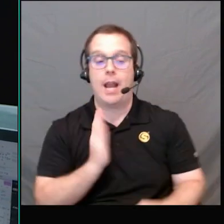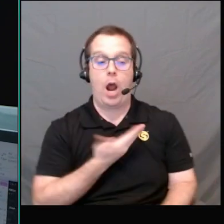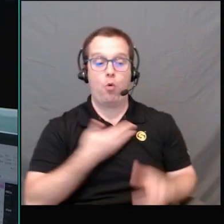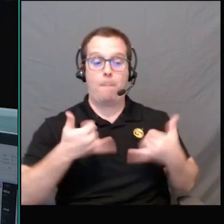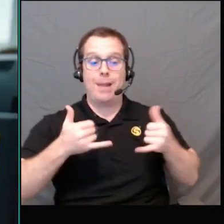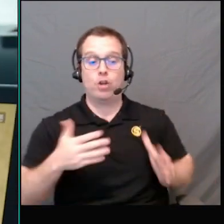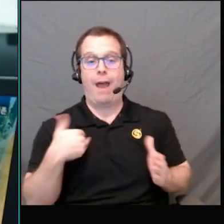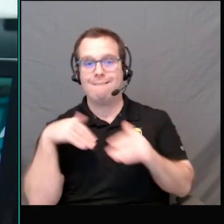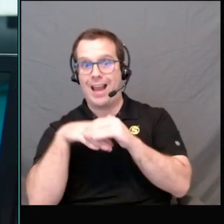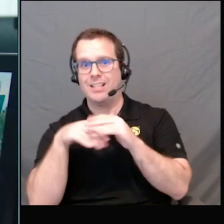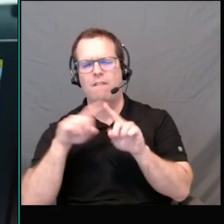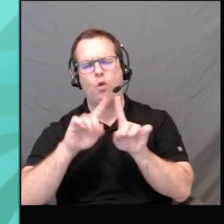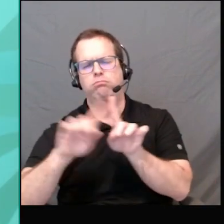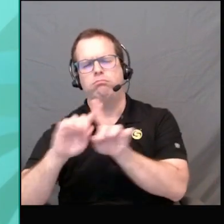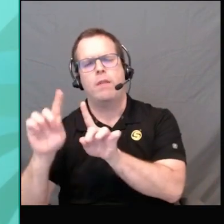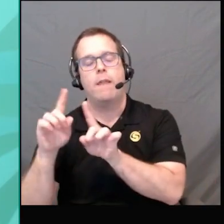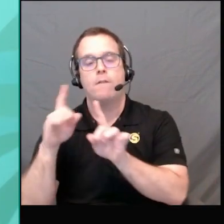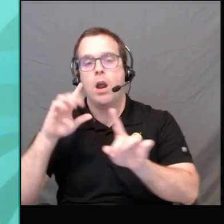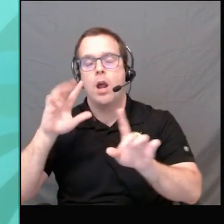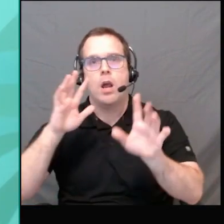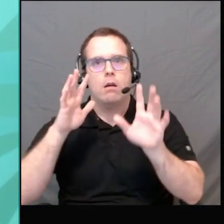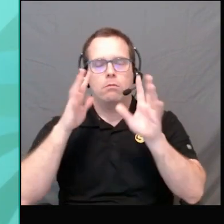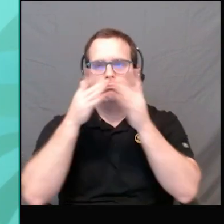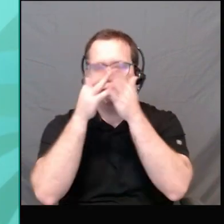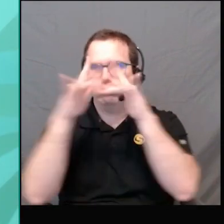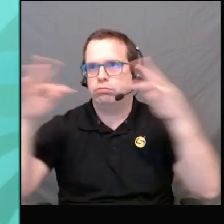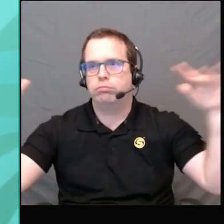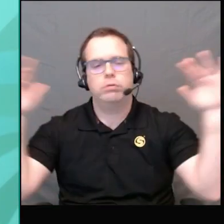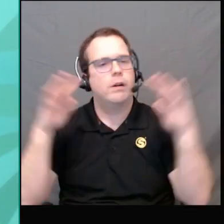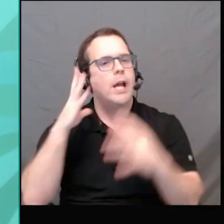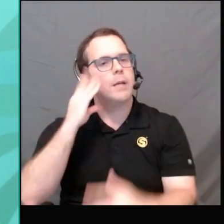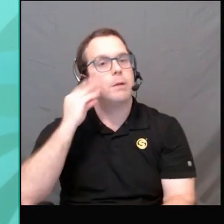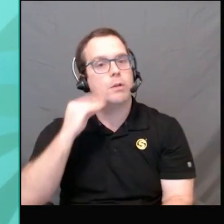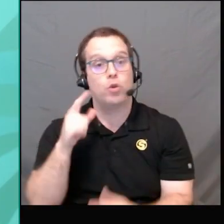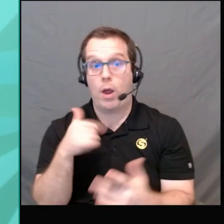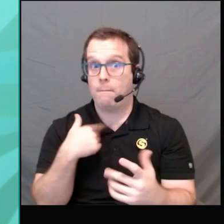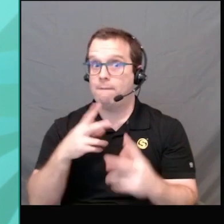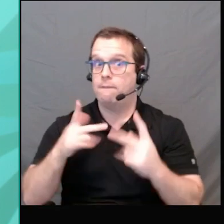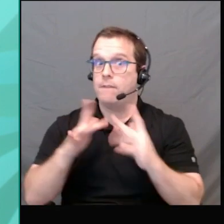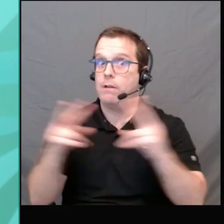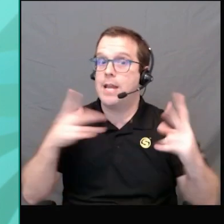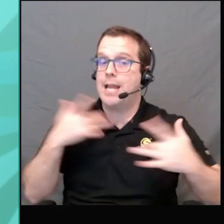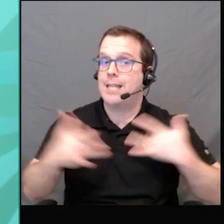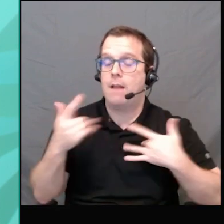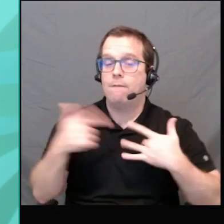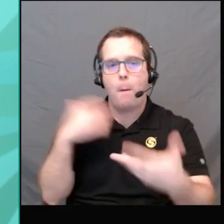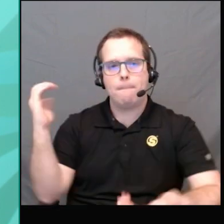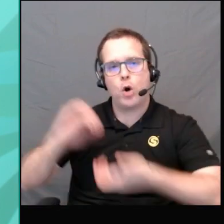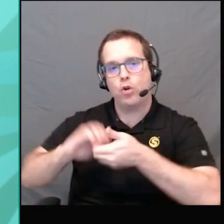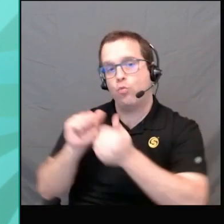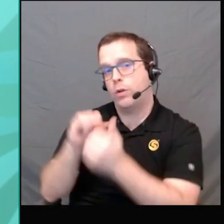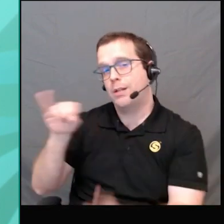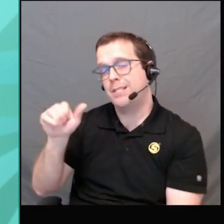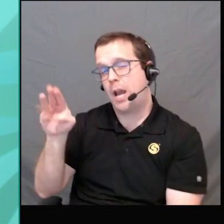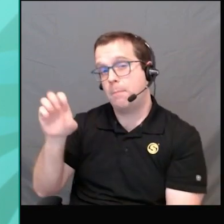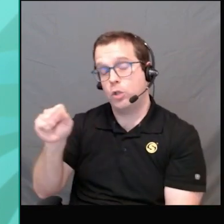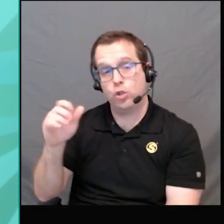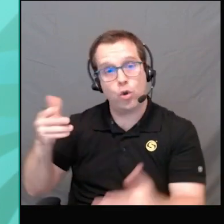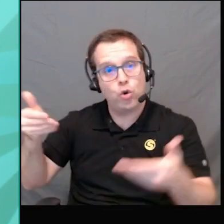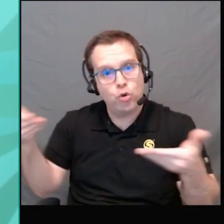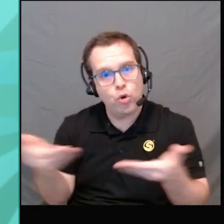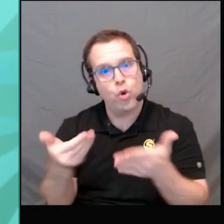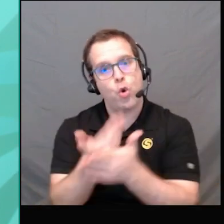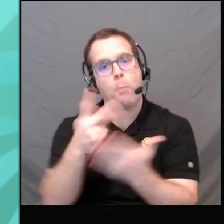of amazing experiences possible. That's why I'm super excited to partner with James and the rest of the gaming org to introduce a new program, ID at